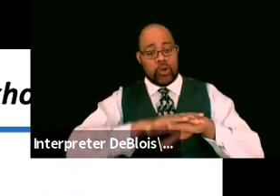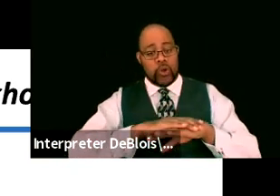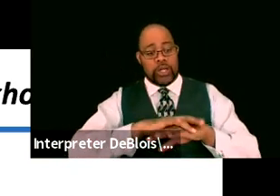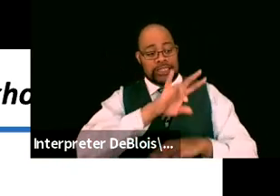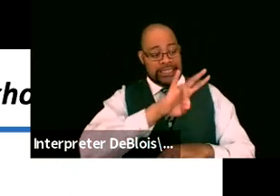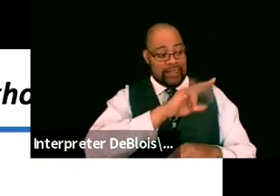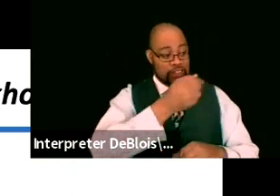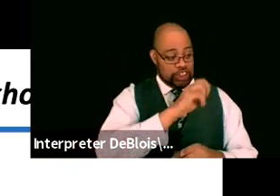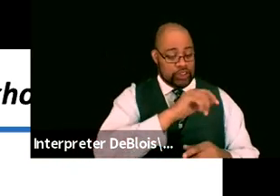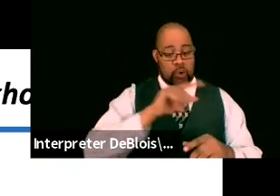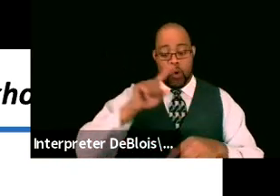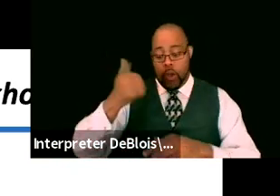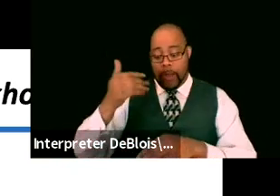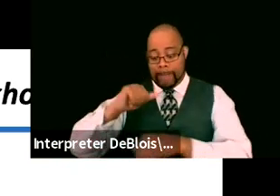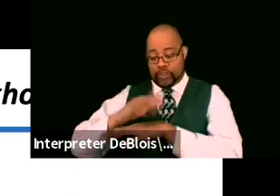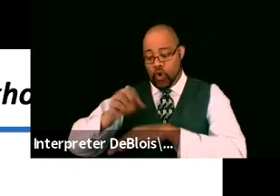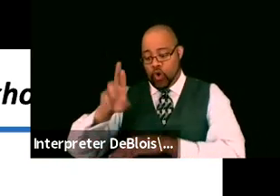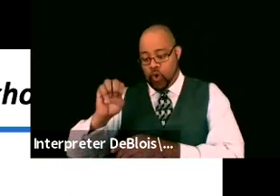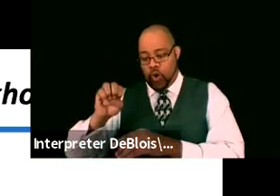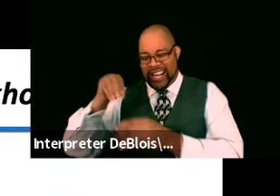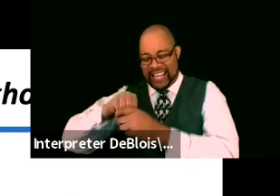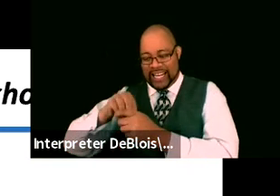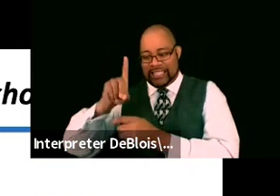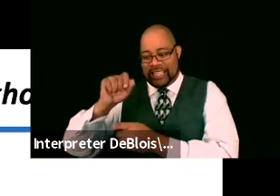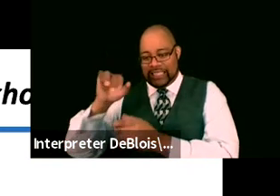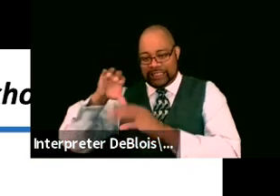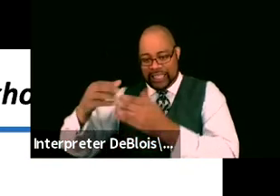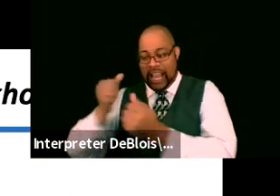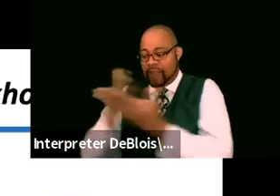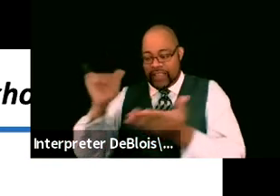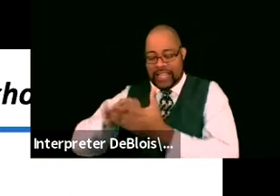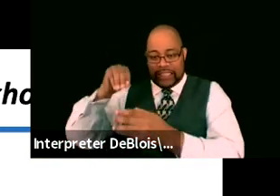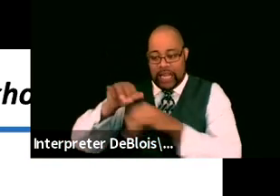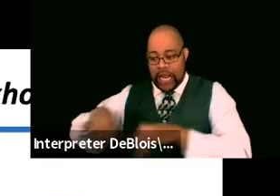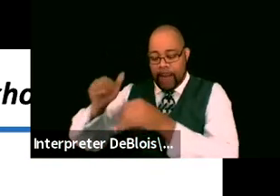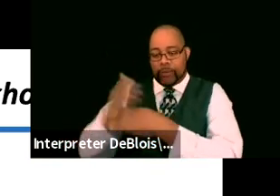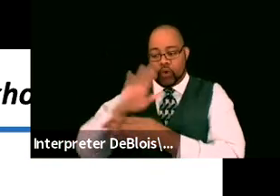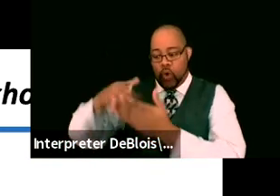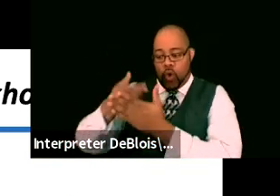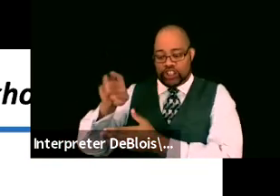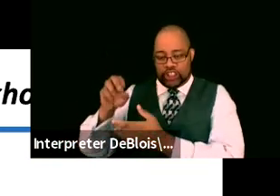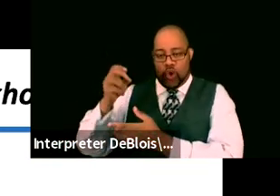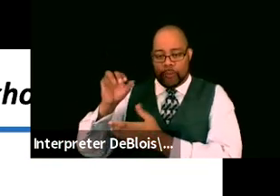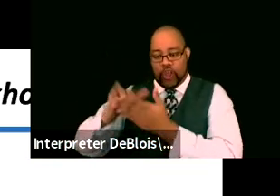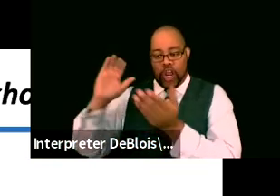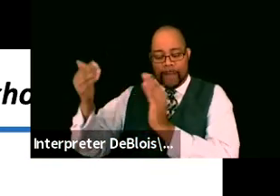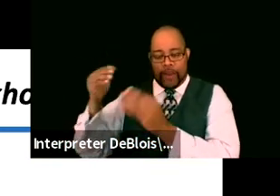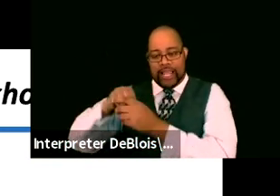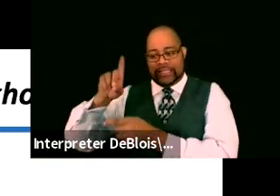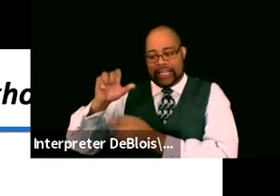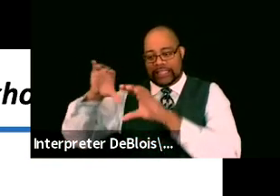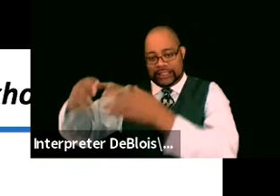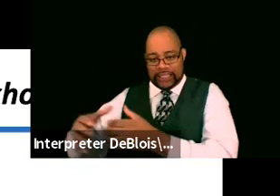and one is based on all of the core genes within the data set, i.e. everything that is in common between all of the genomes that you were comparing in the data